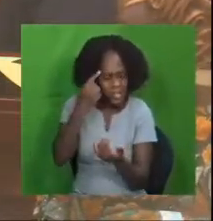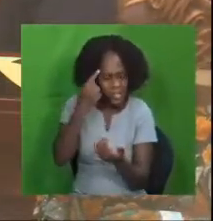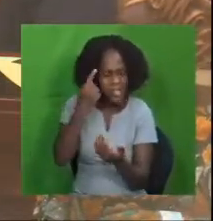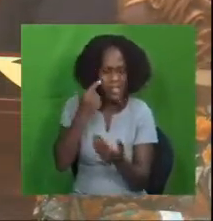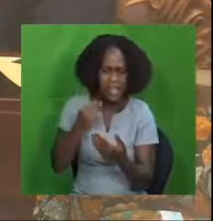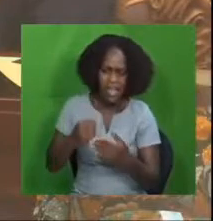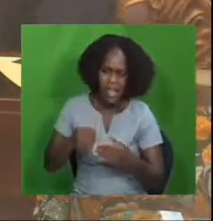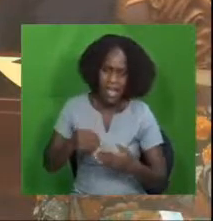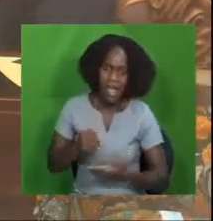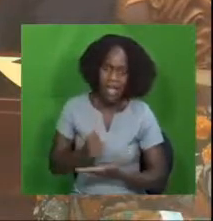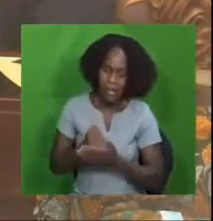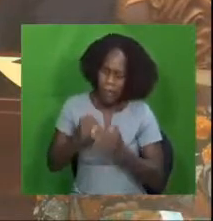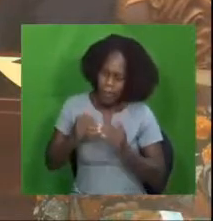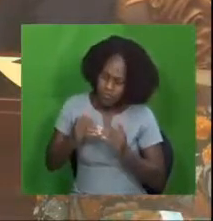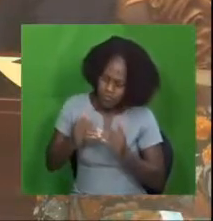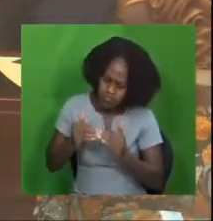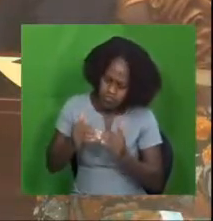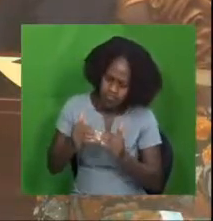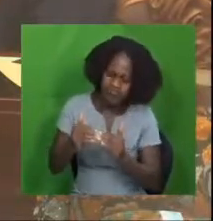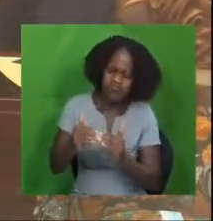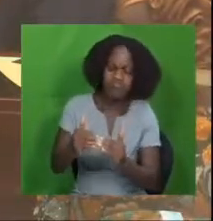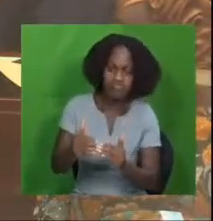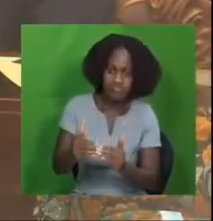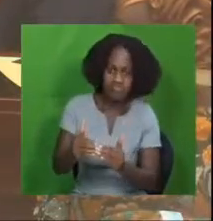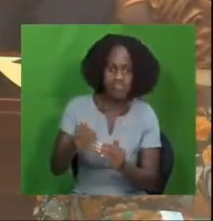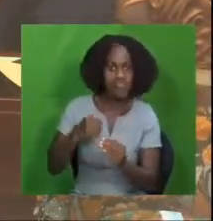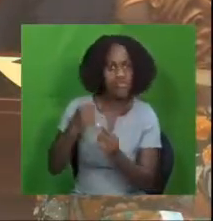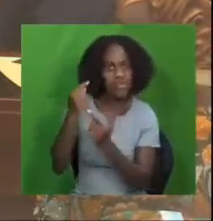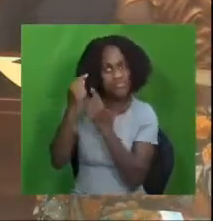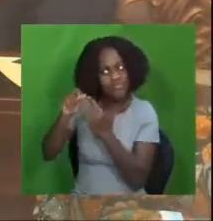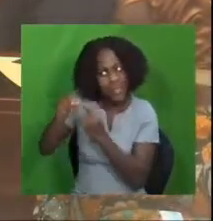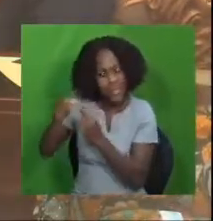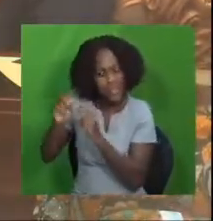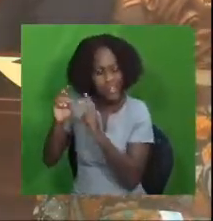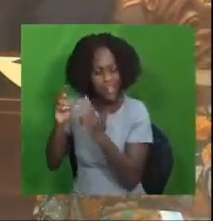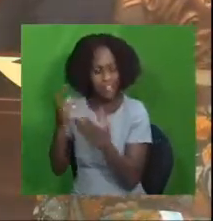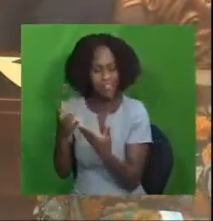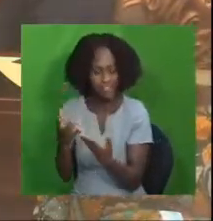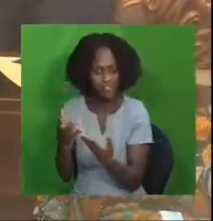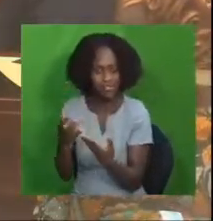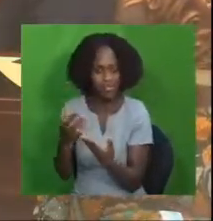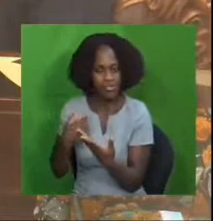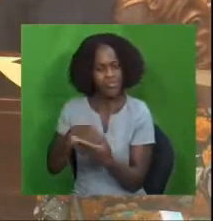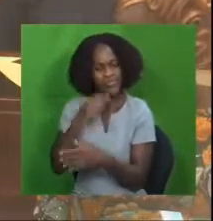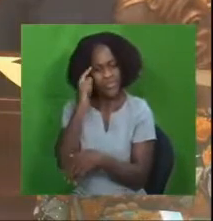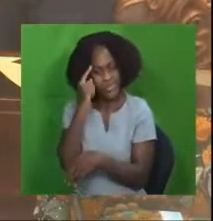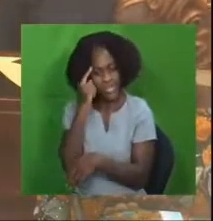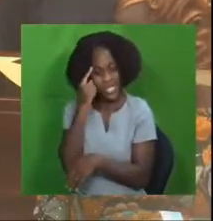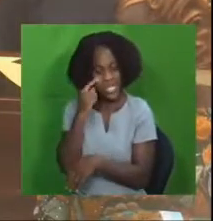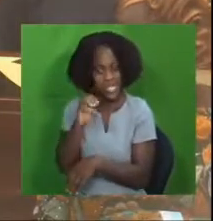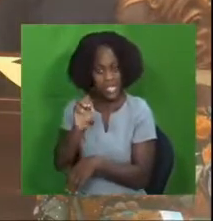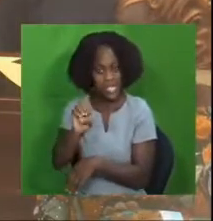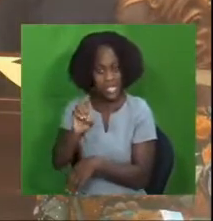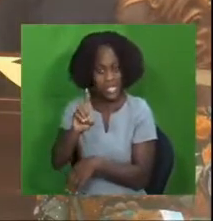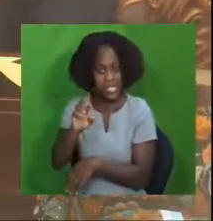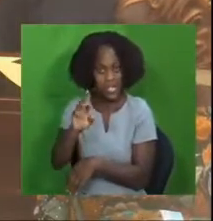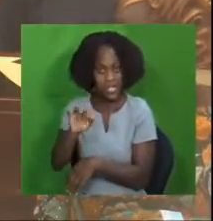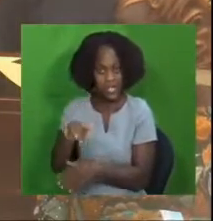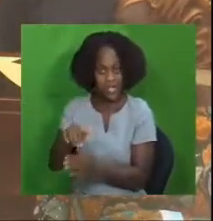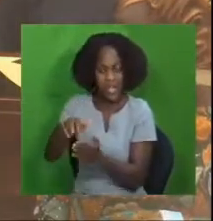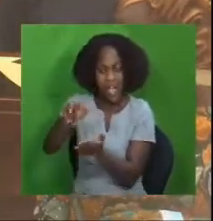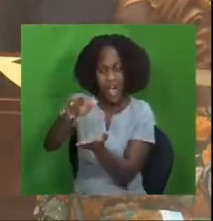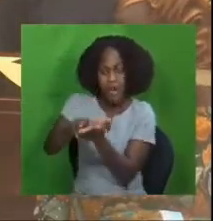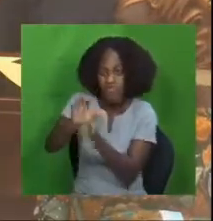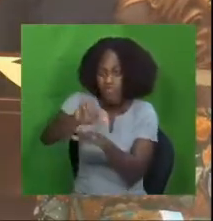having considered other equally important things that we need to consider in the economy. We believe that if this revenue measure is allowed